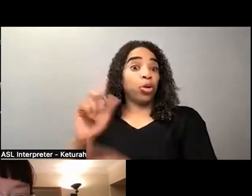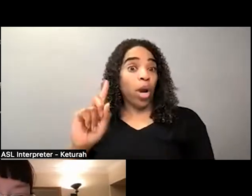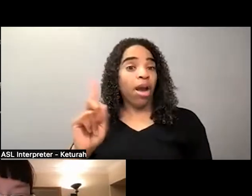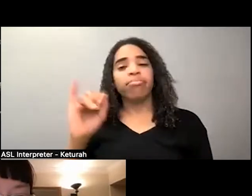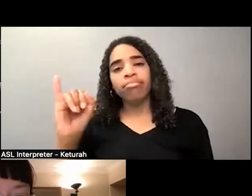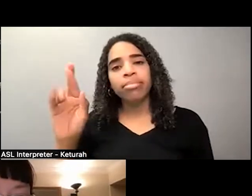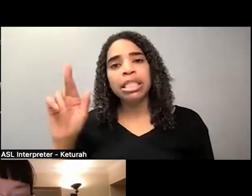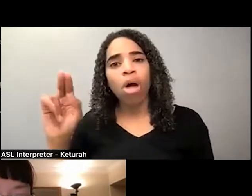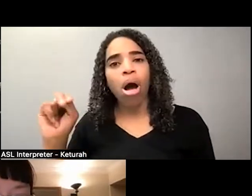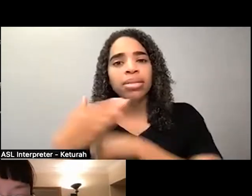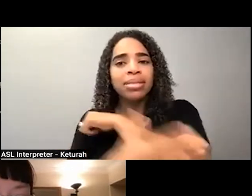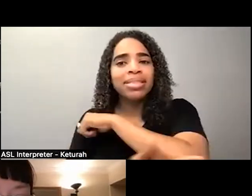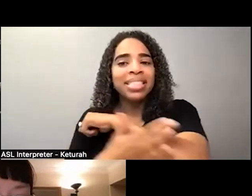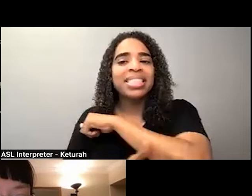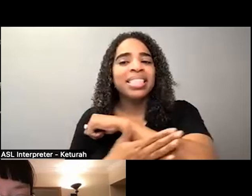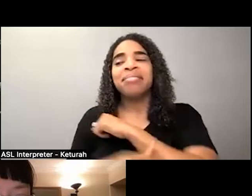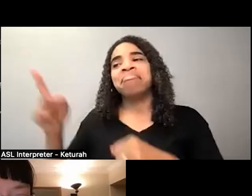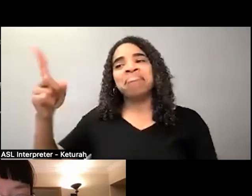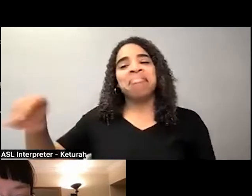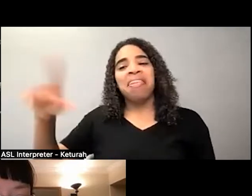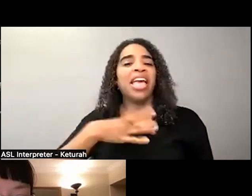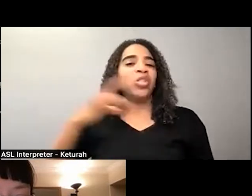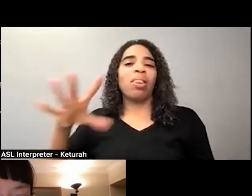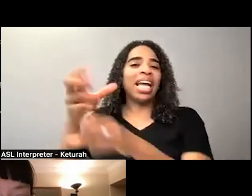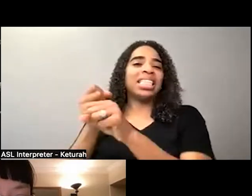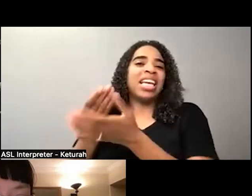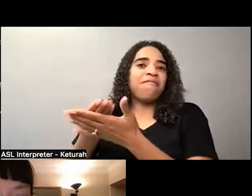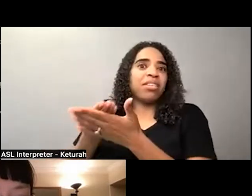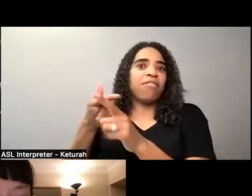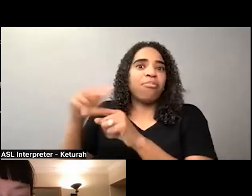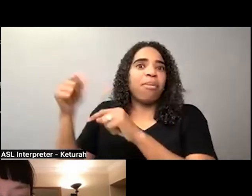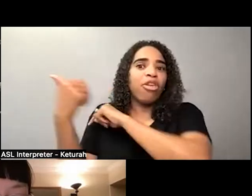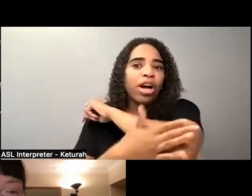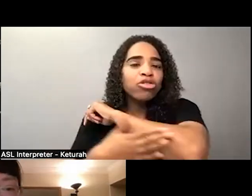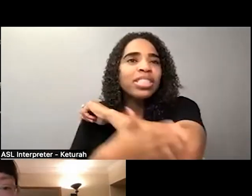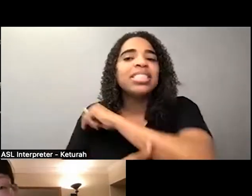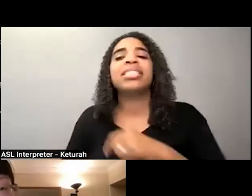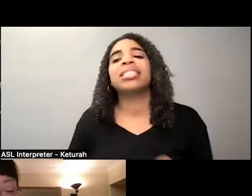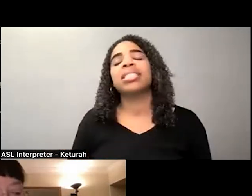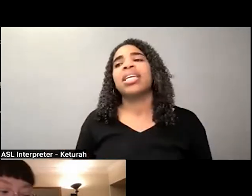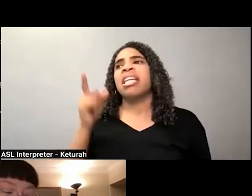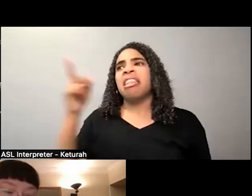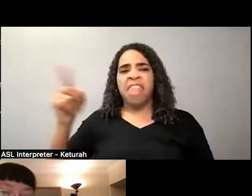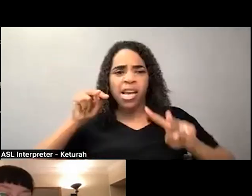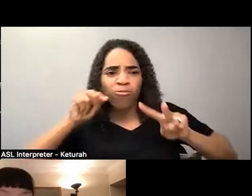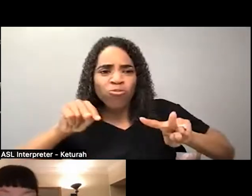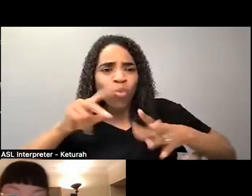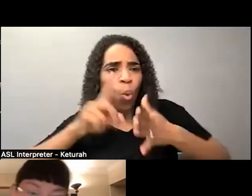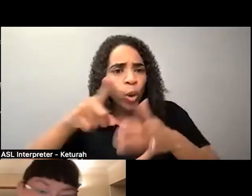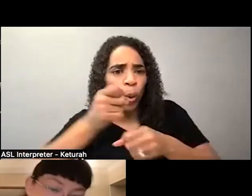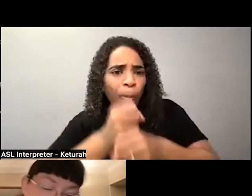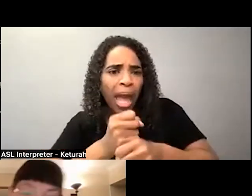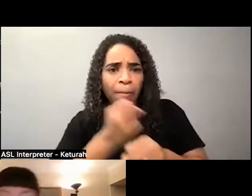get, they don't like you to get fundings from abroad. There is a huge censorship and